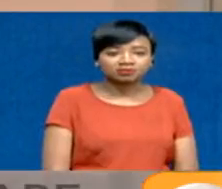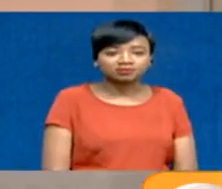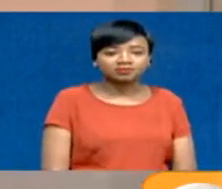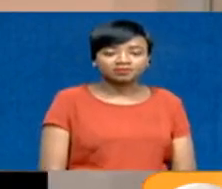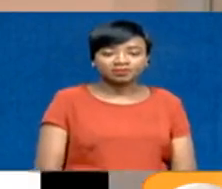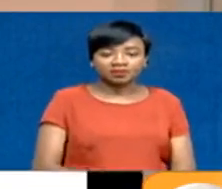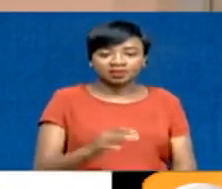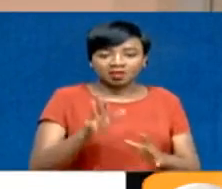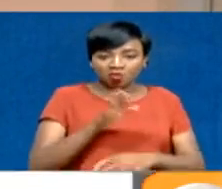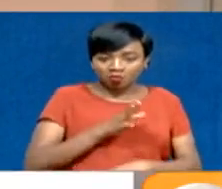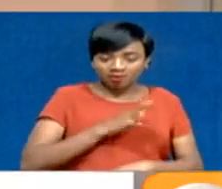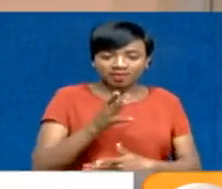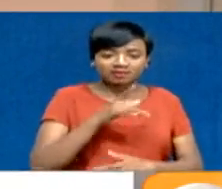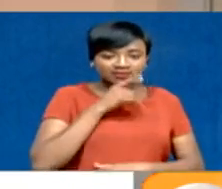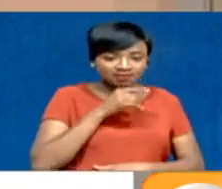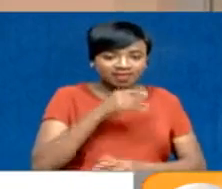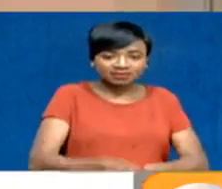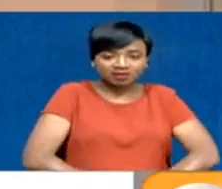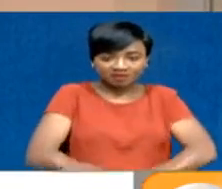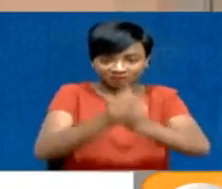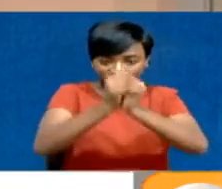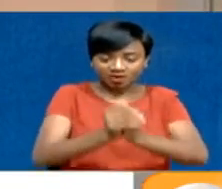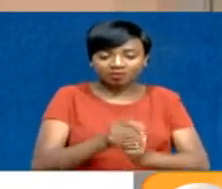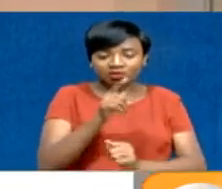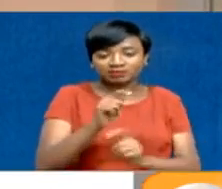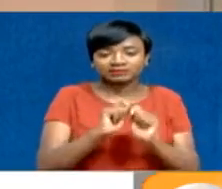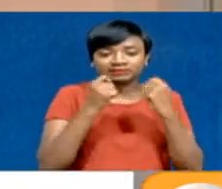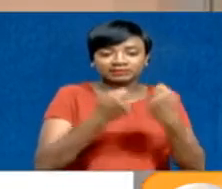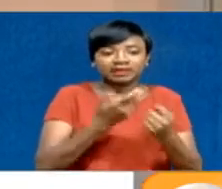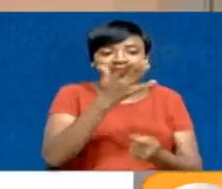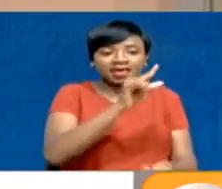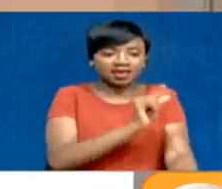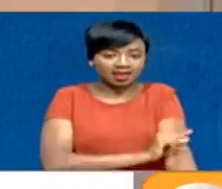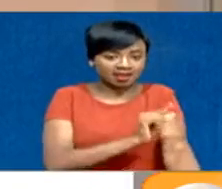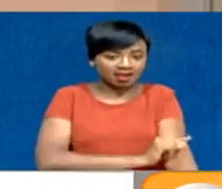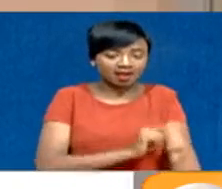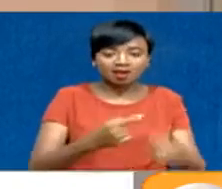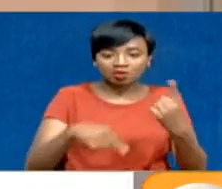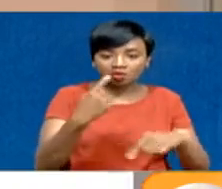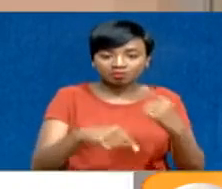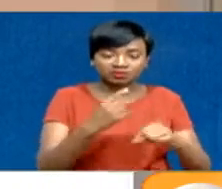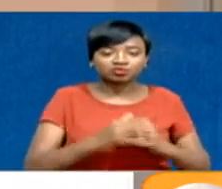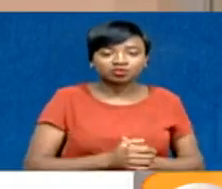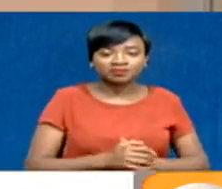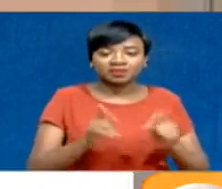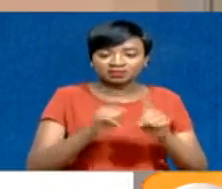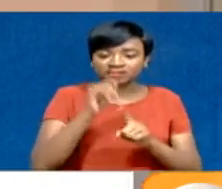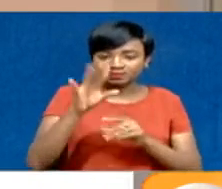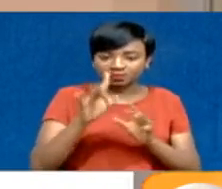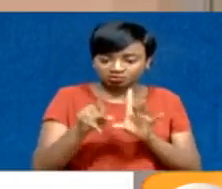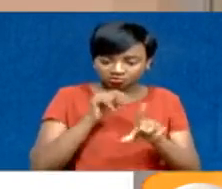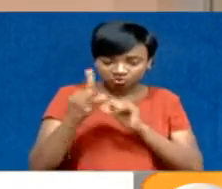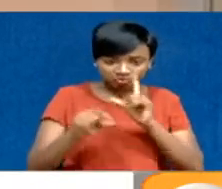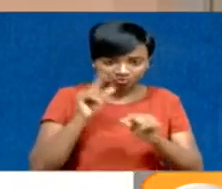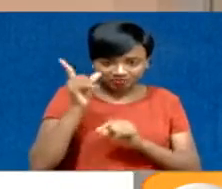The Kenya men's and women's national beach volleyball teams for the African qualifiers in Ghana have both been named on Friday at the conclusion of their